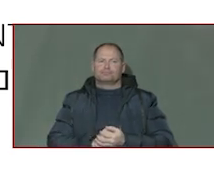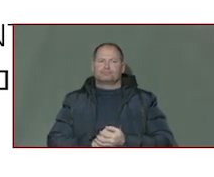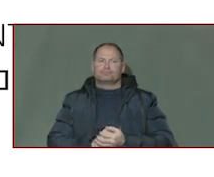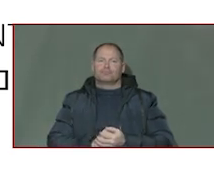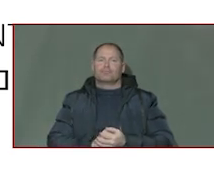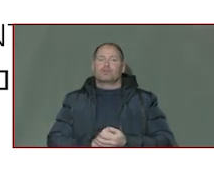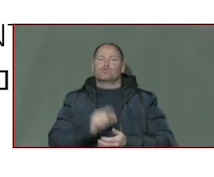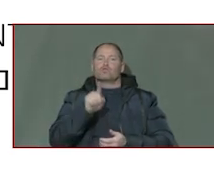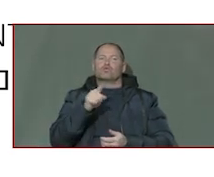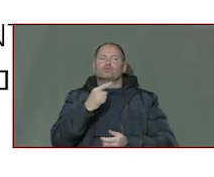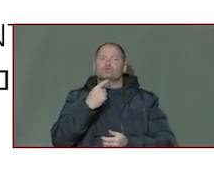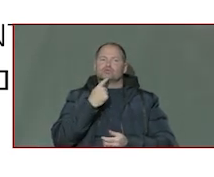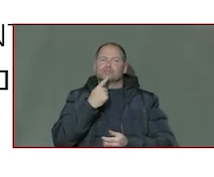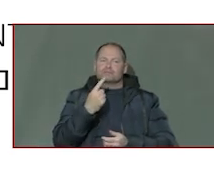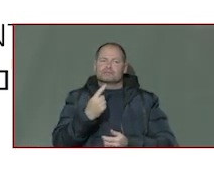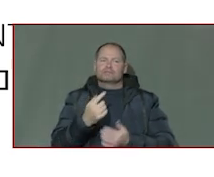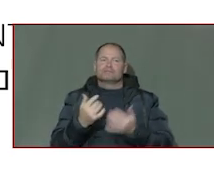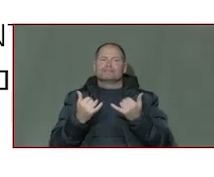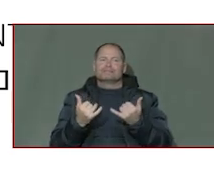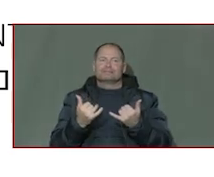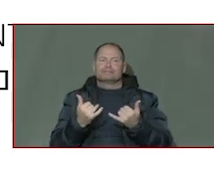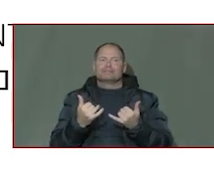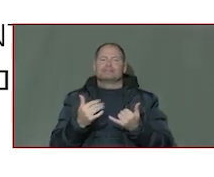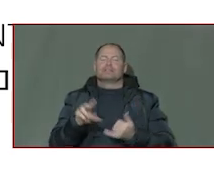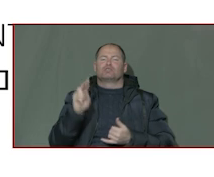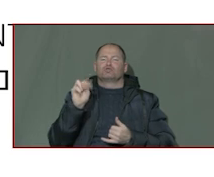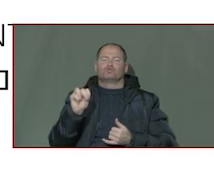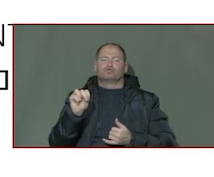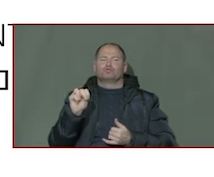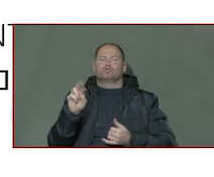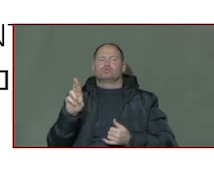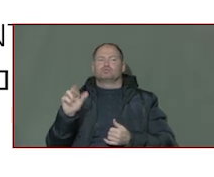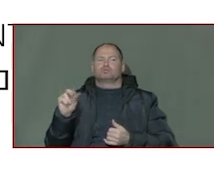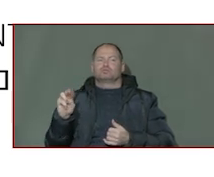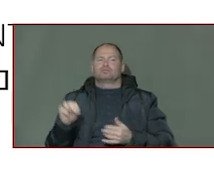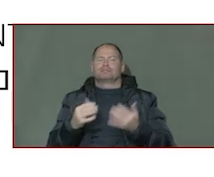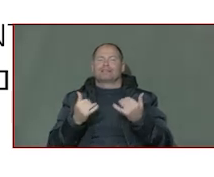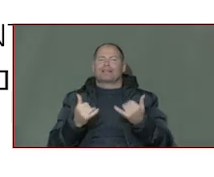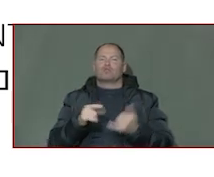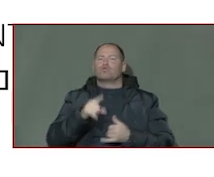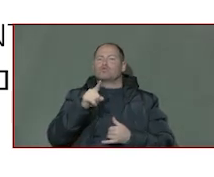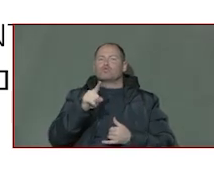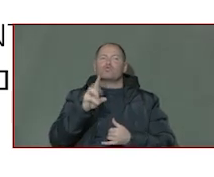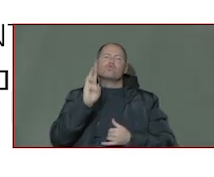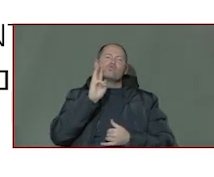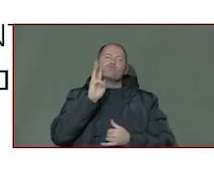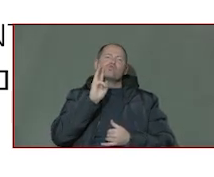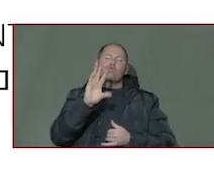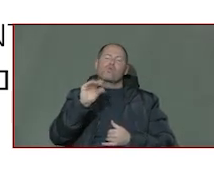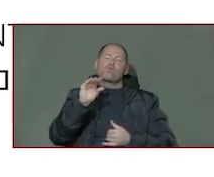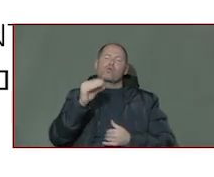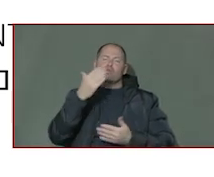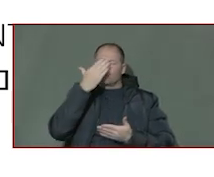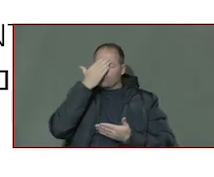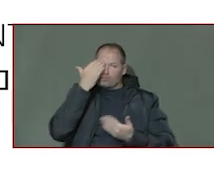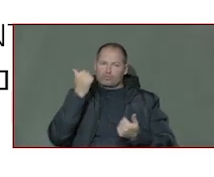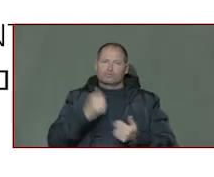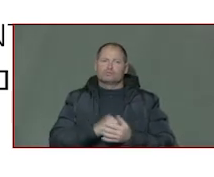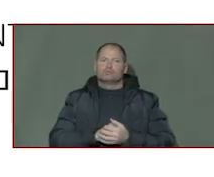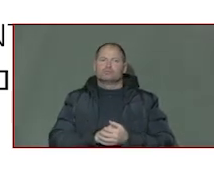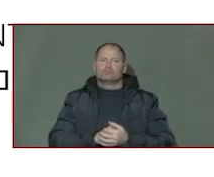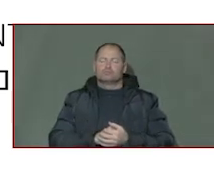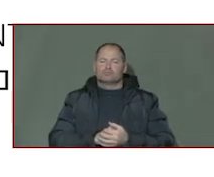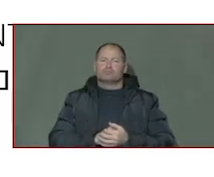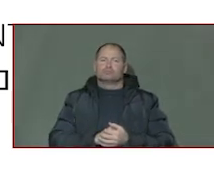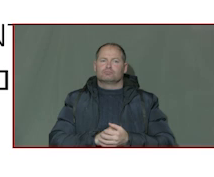free RNA or DNA nucleotides from the nucleoplasm. You don't even know what is the nucleoplasm. The nucleoplasm is